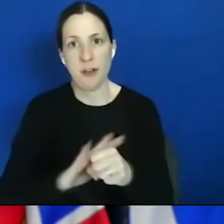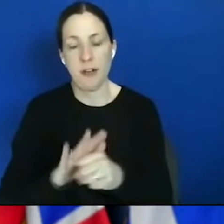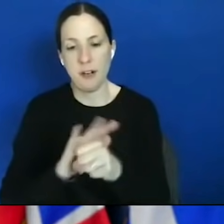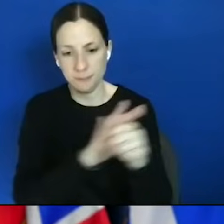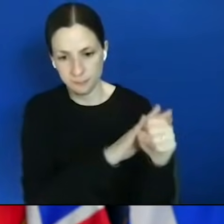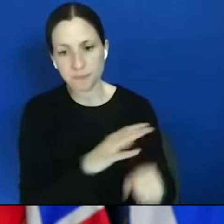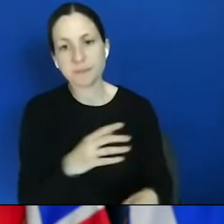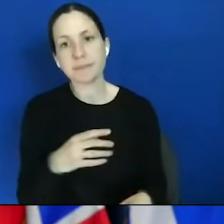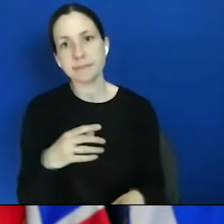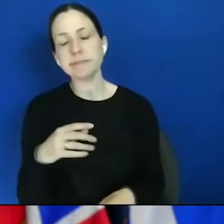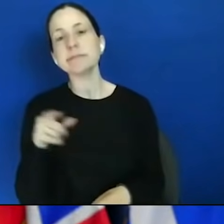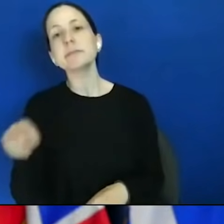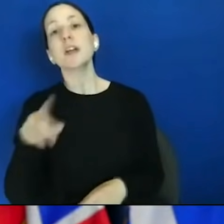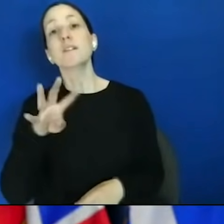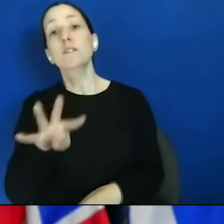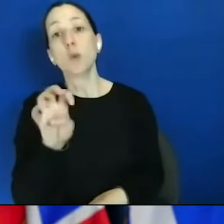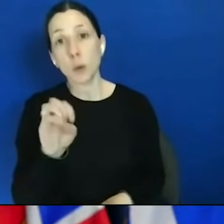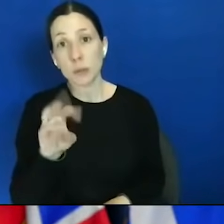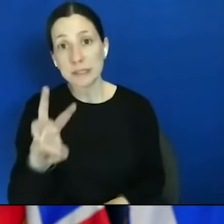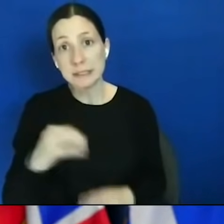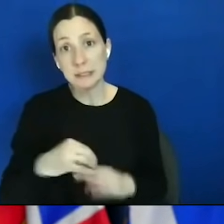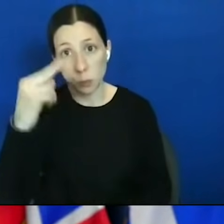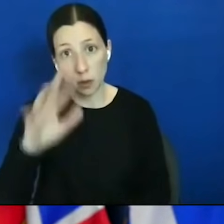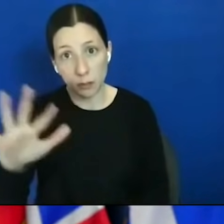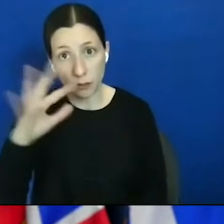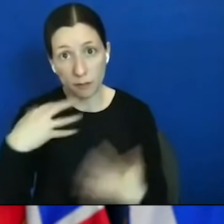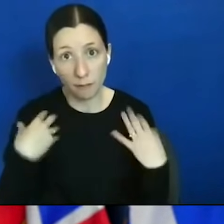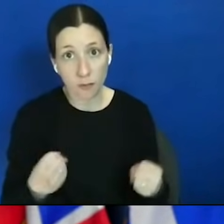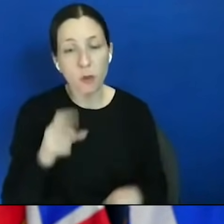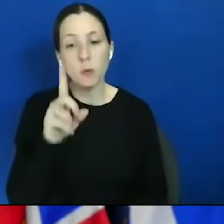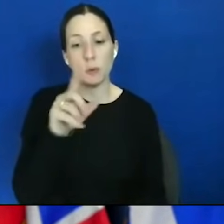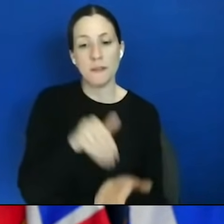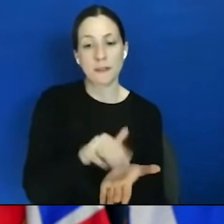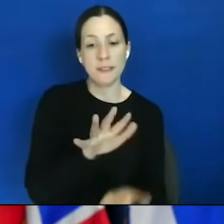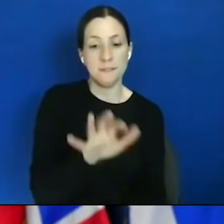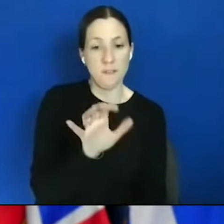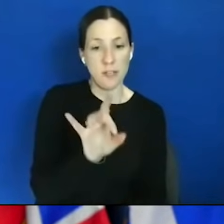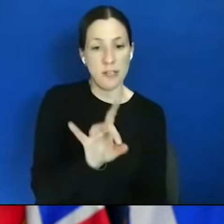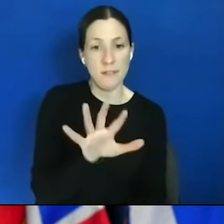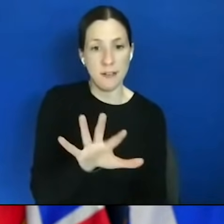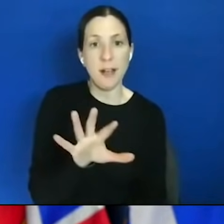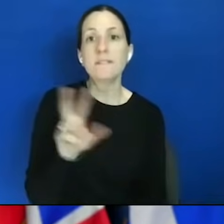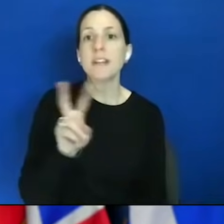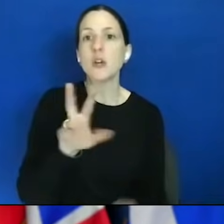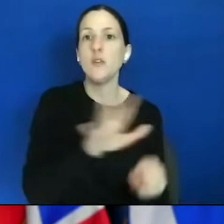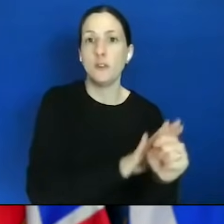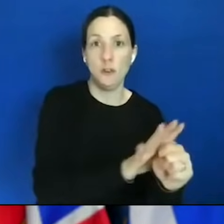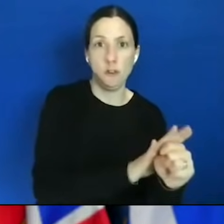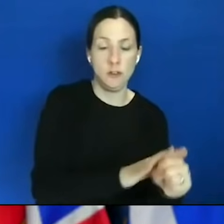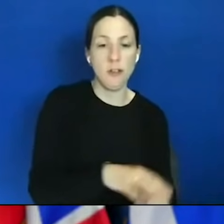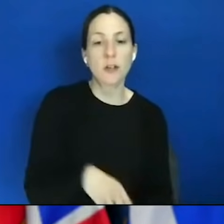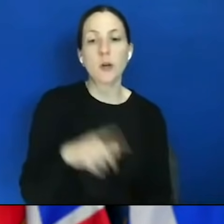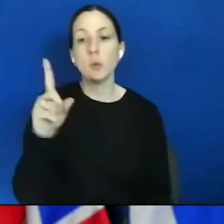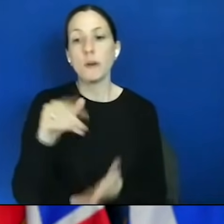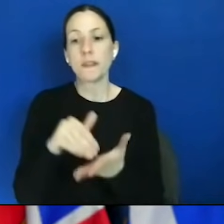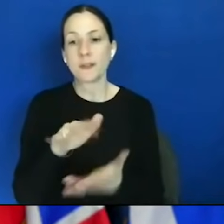1,427 in Interior Health, 406 in Northern Health, 1,585 in Vancouver Coastal Health,